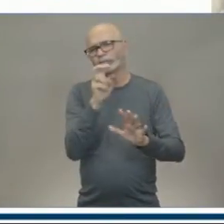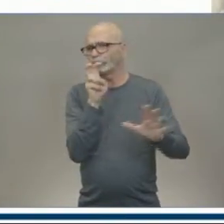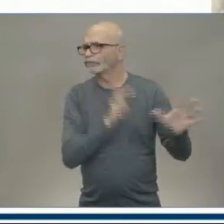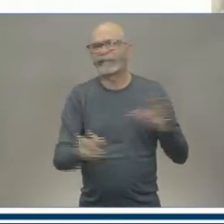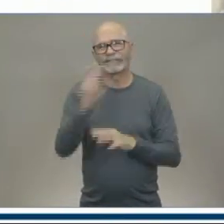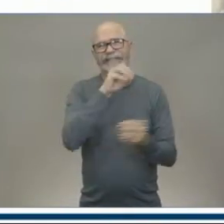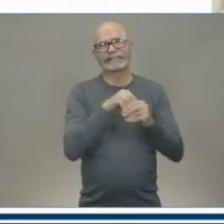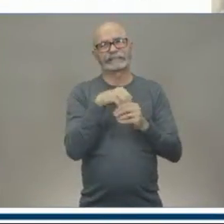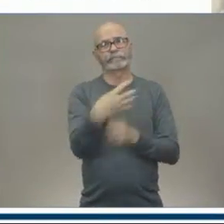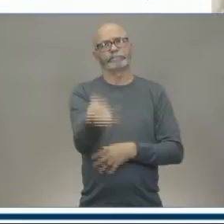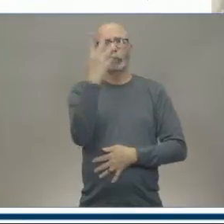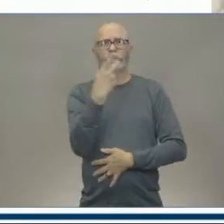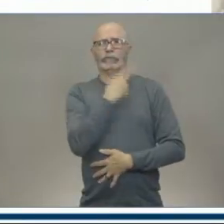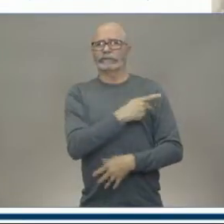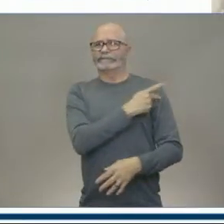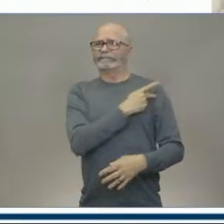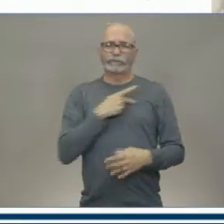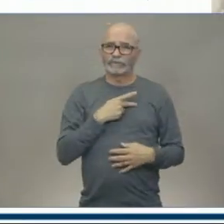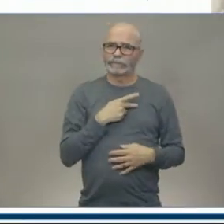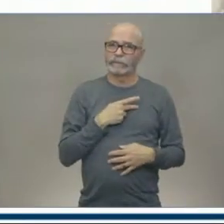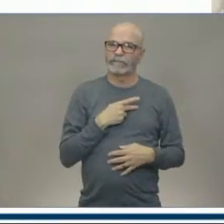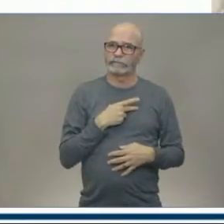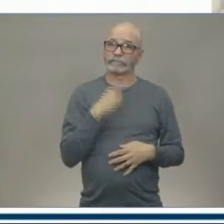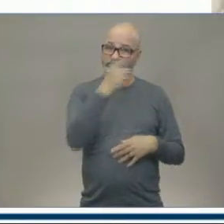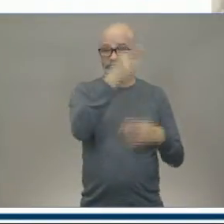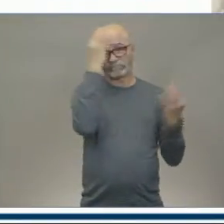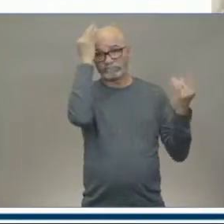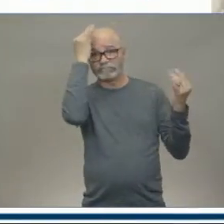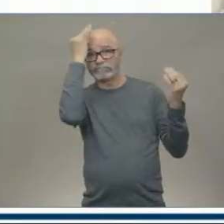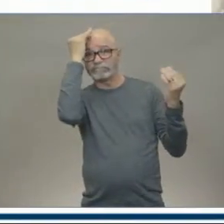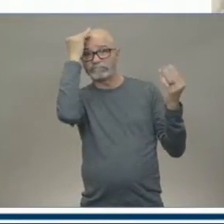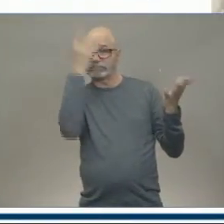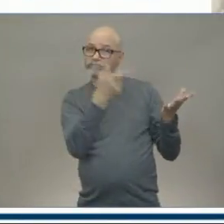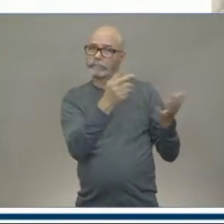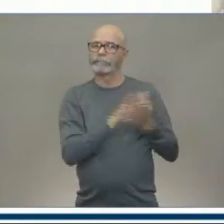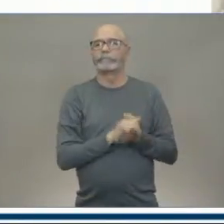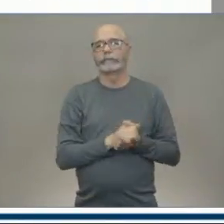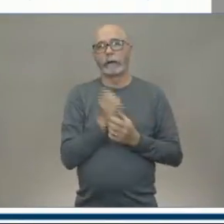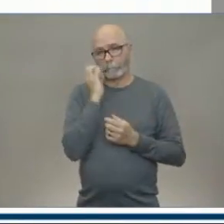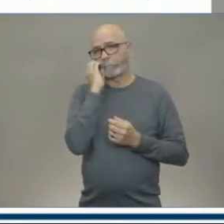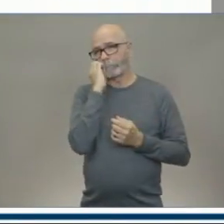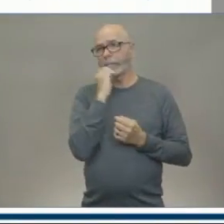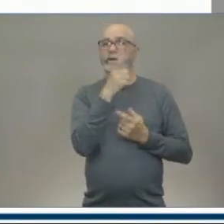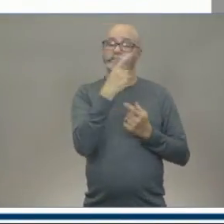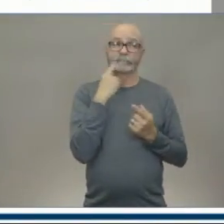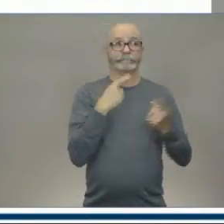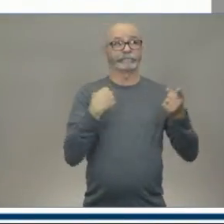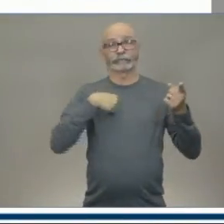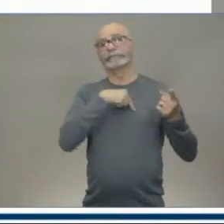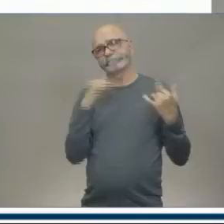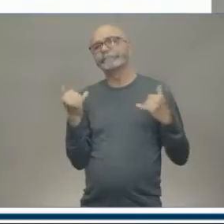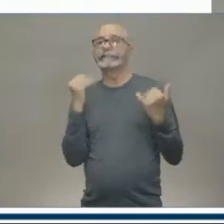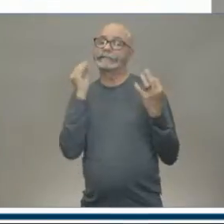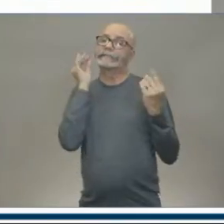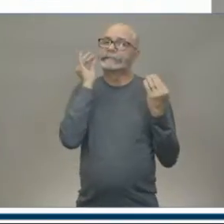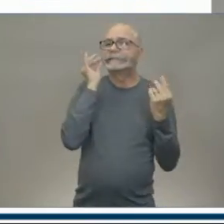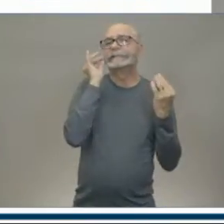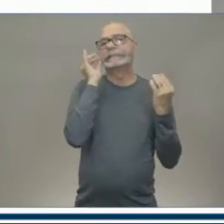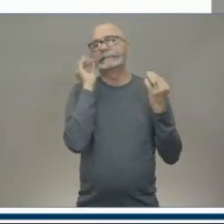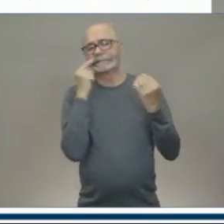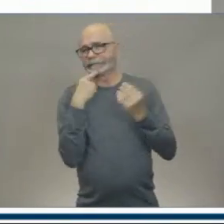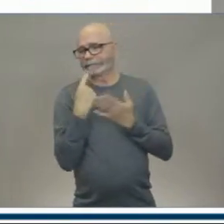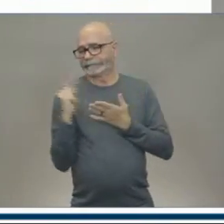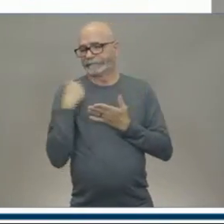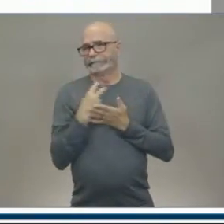Is that something that you're also considering? So I think we've been saying that. We've said, when we had the situation a few weeks ago in northern New